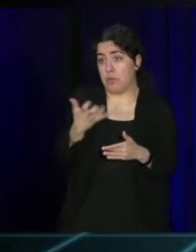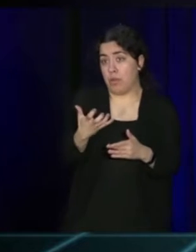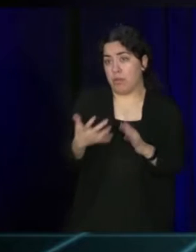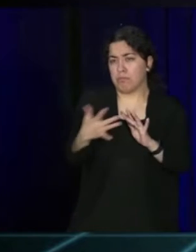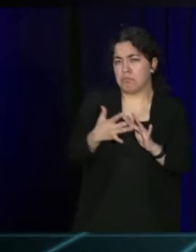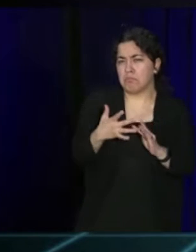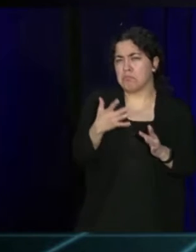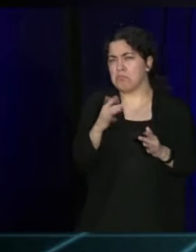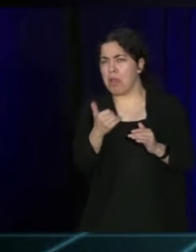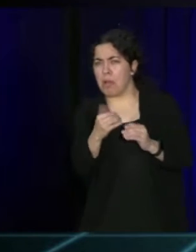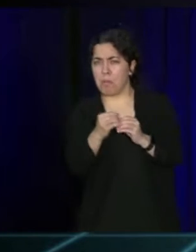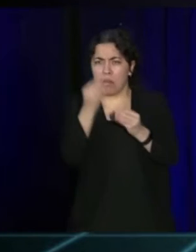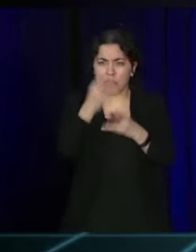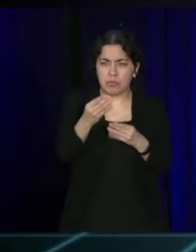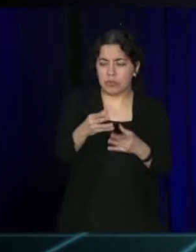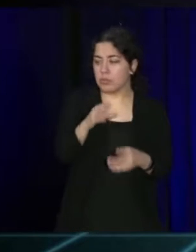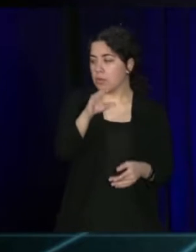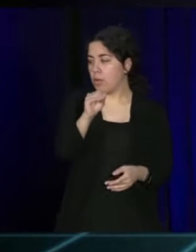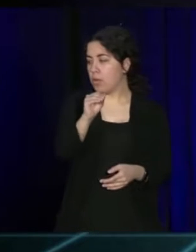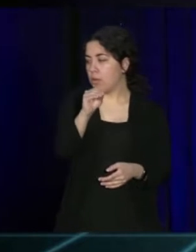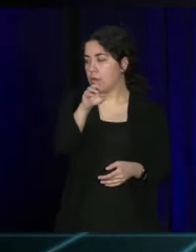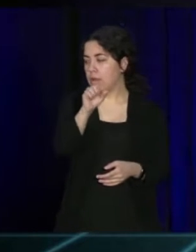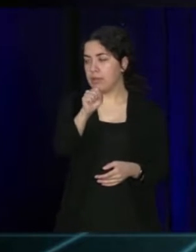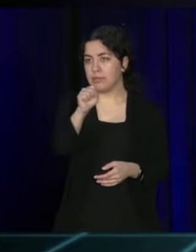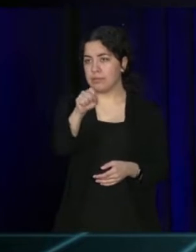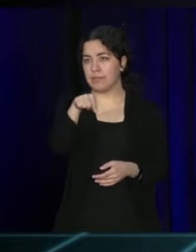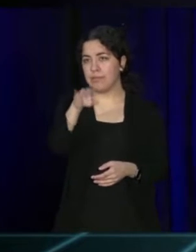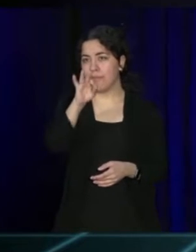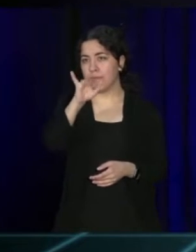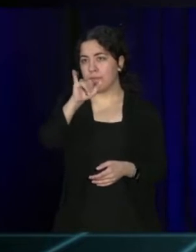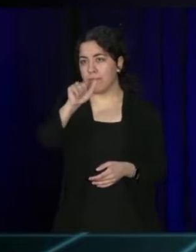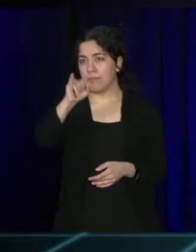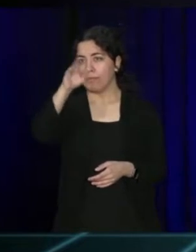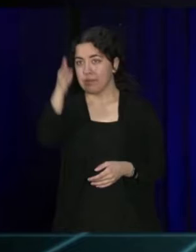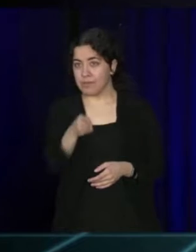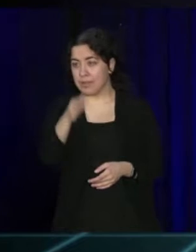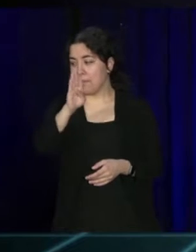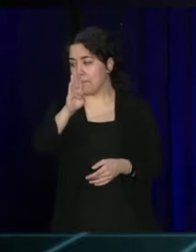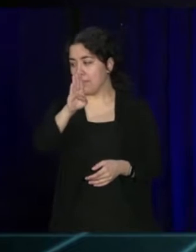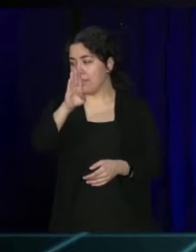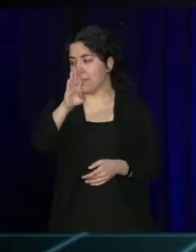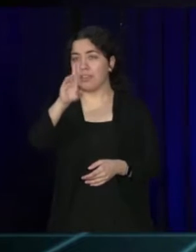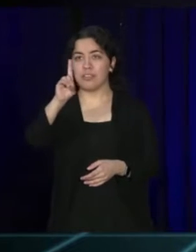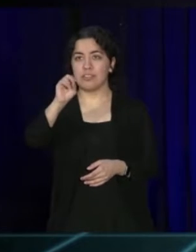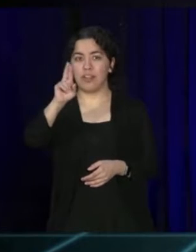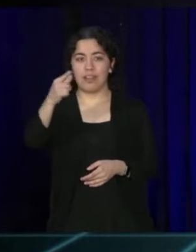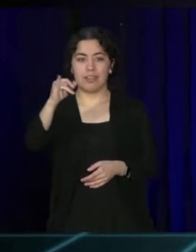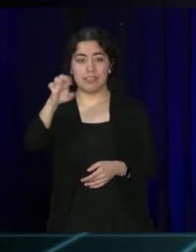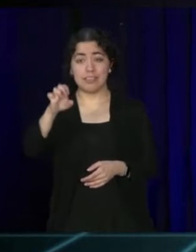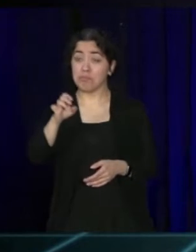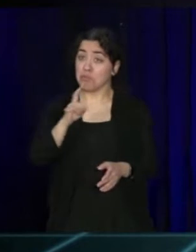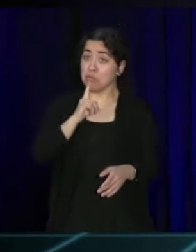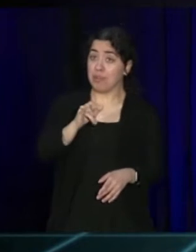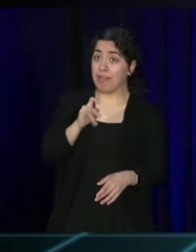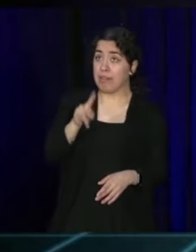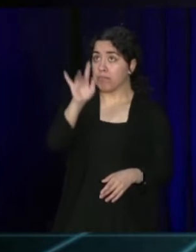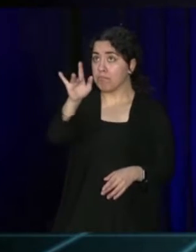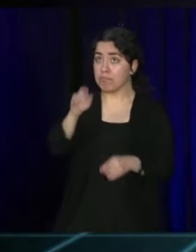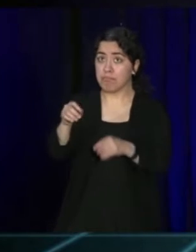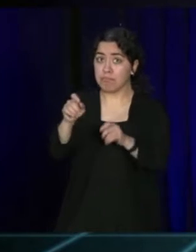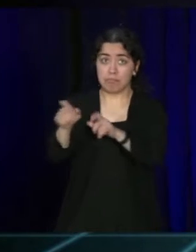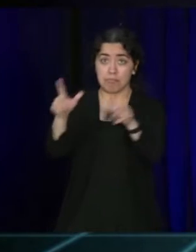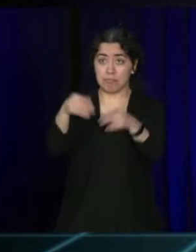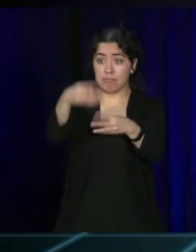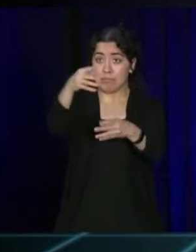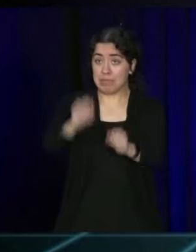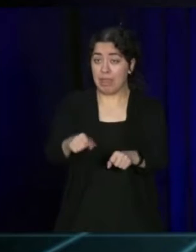me, oss.fy/bdougie. That's it. It's a real link. And I also want to mention, I spent almost 5 years